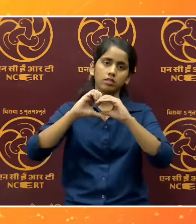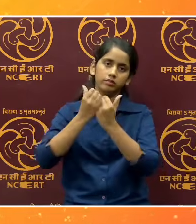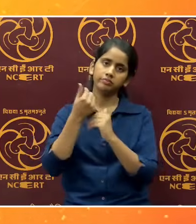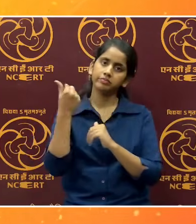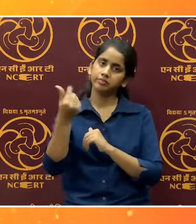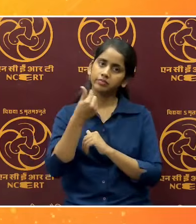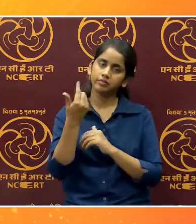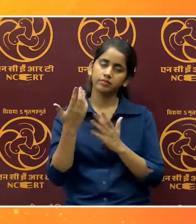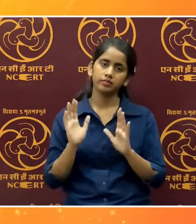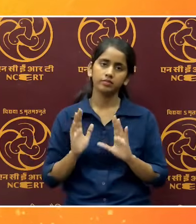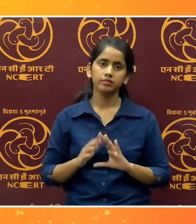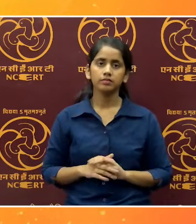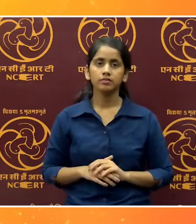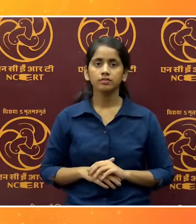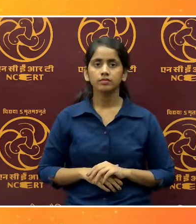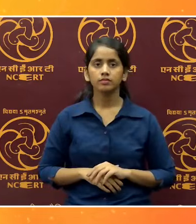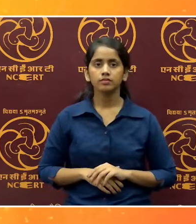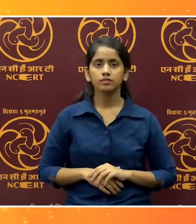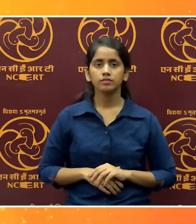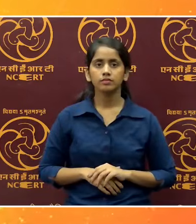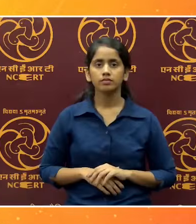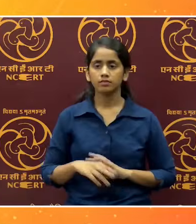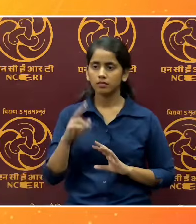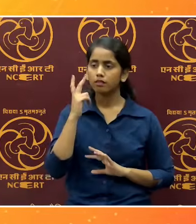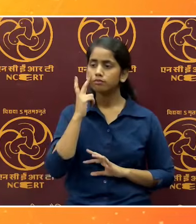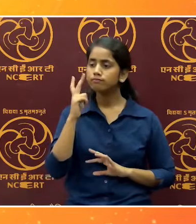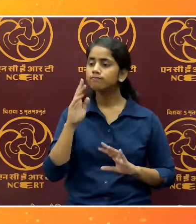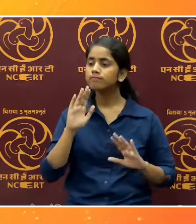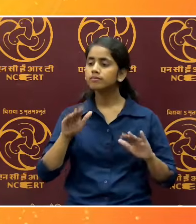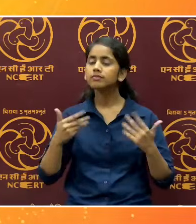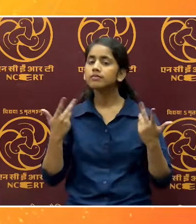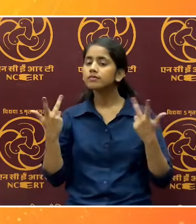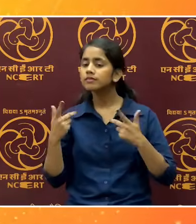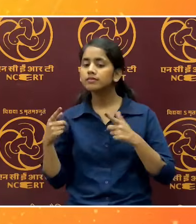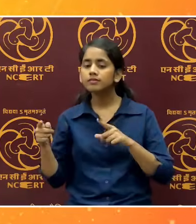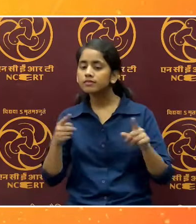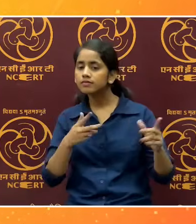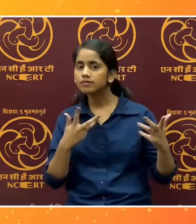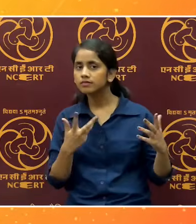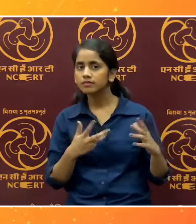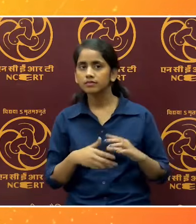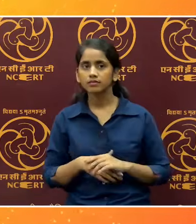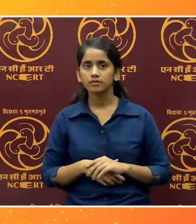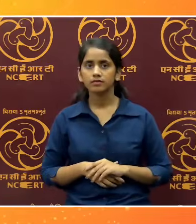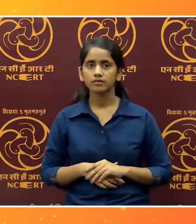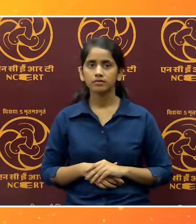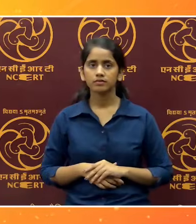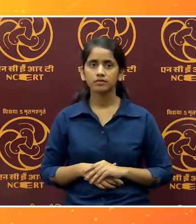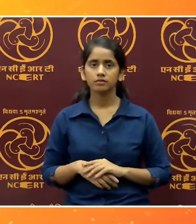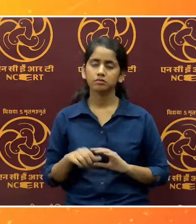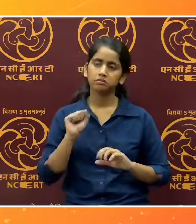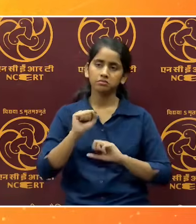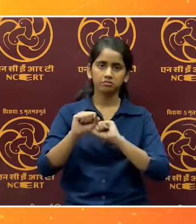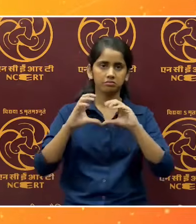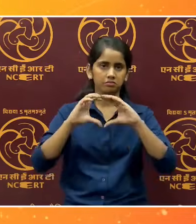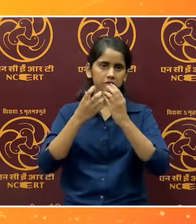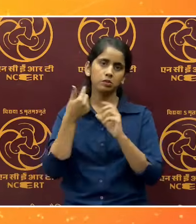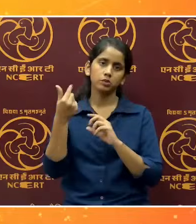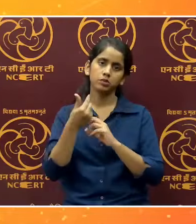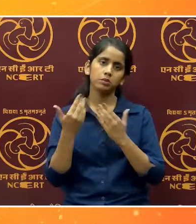braille slate could be used. You can see a braille slate here. You can use it in your classrooms.